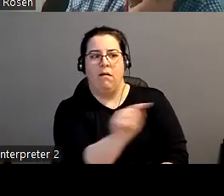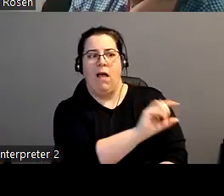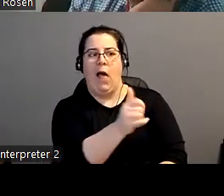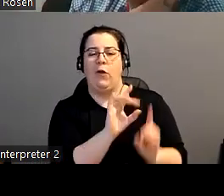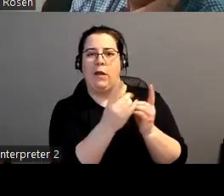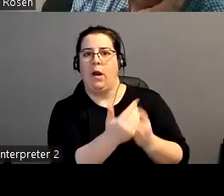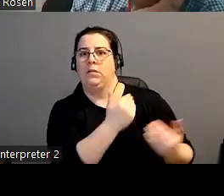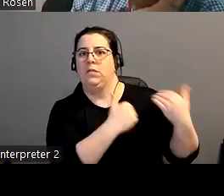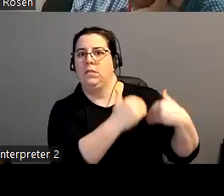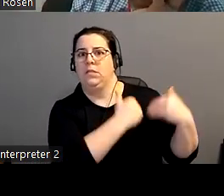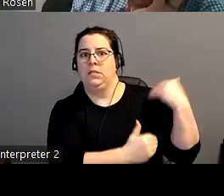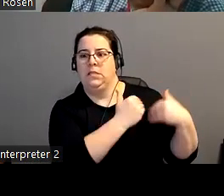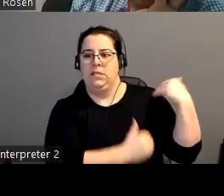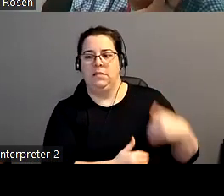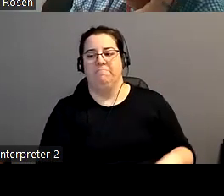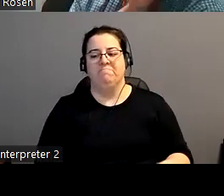Alyssa tried to help.